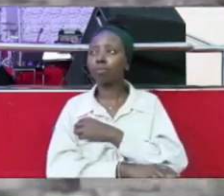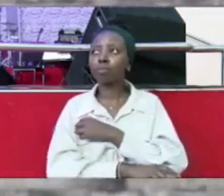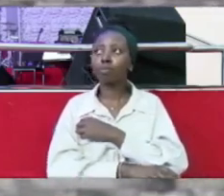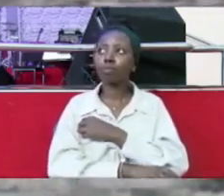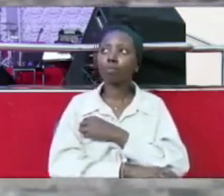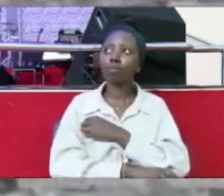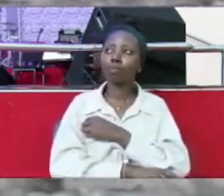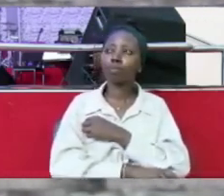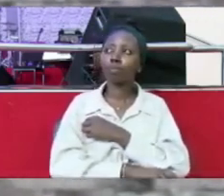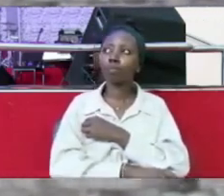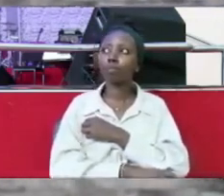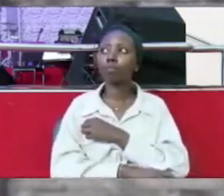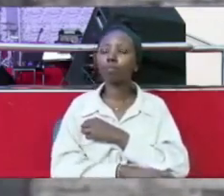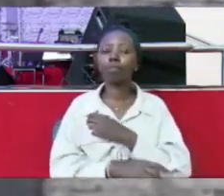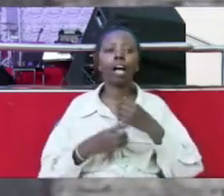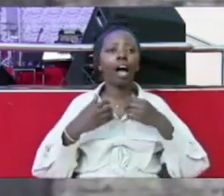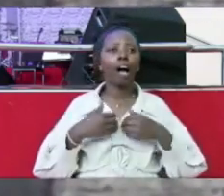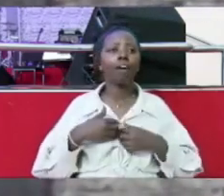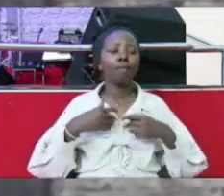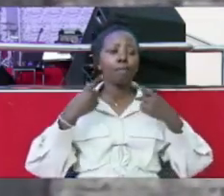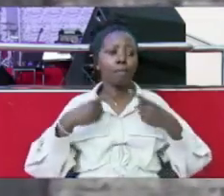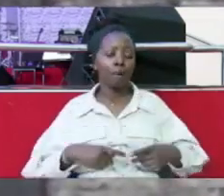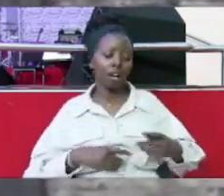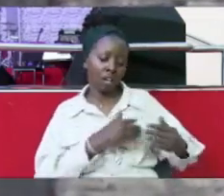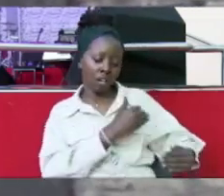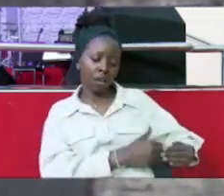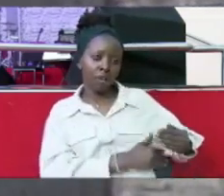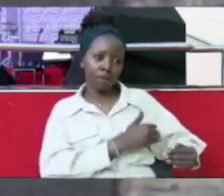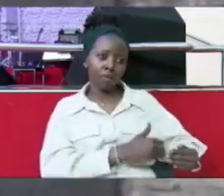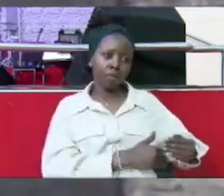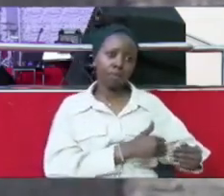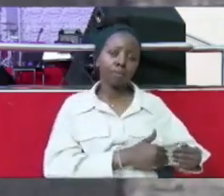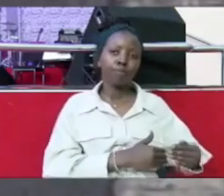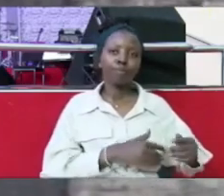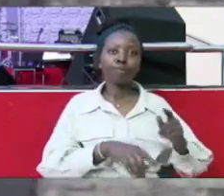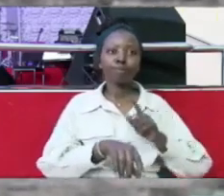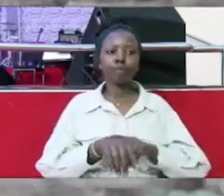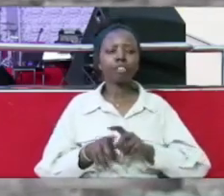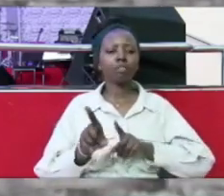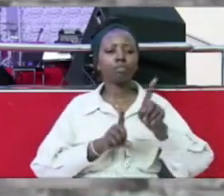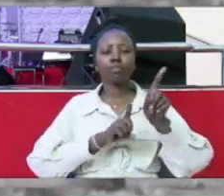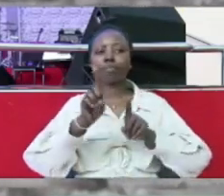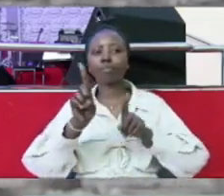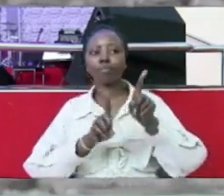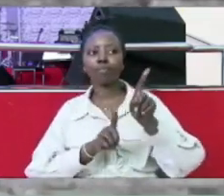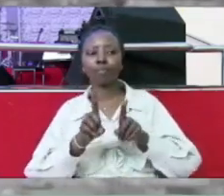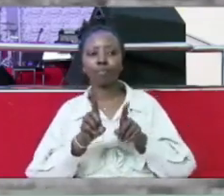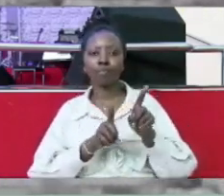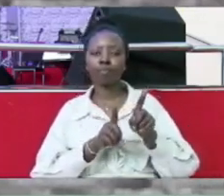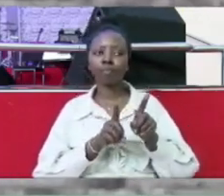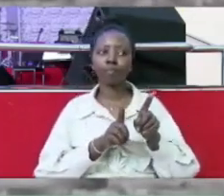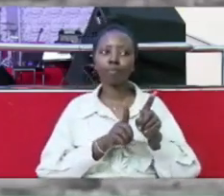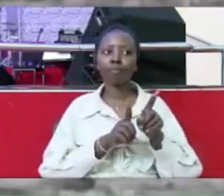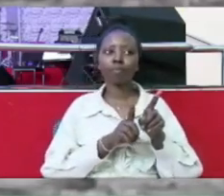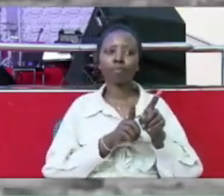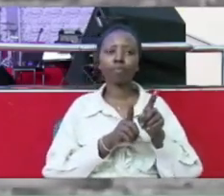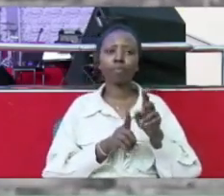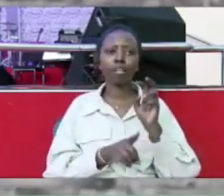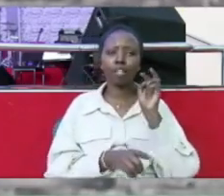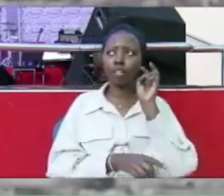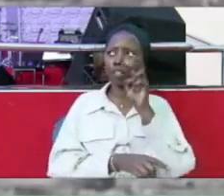there was someone who was next to them. Kuna mtu aliketi kando yao. But as they traveled, walipokuwa nasafiri, they could see now the